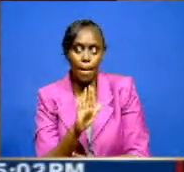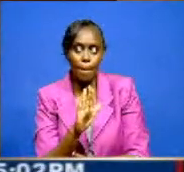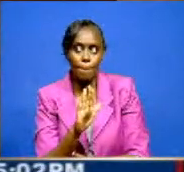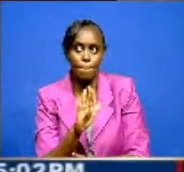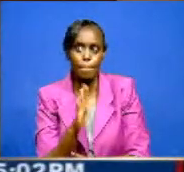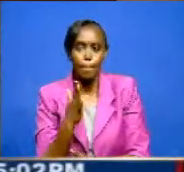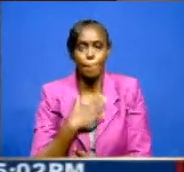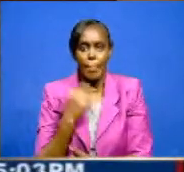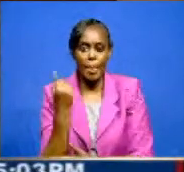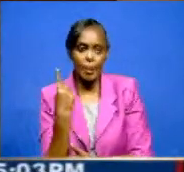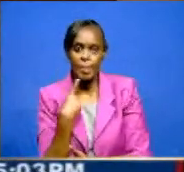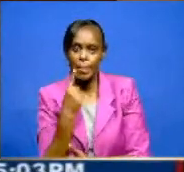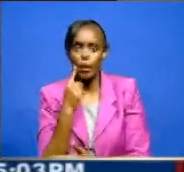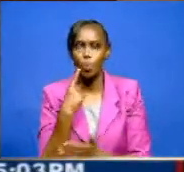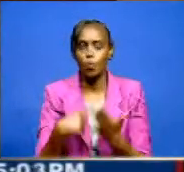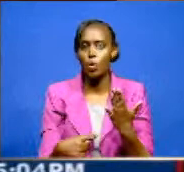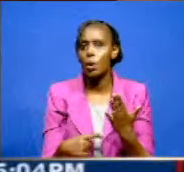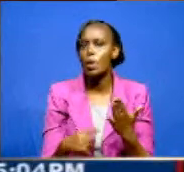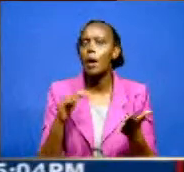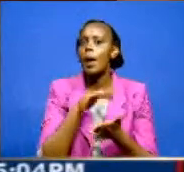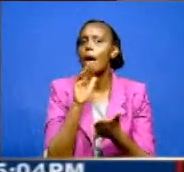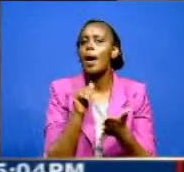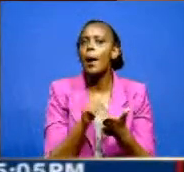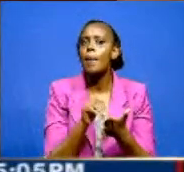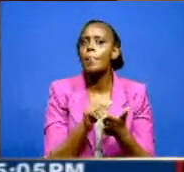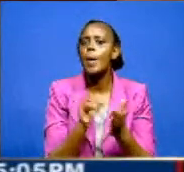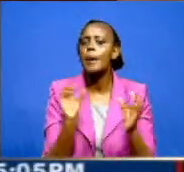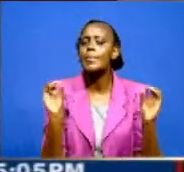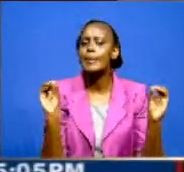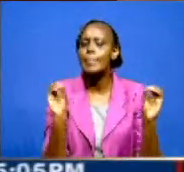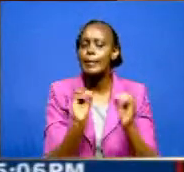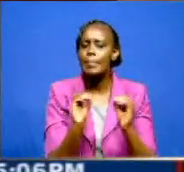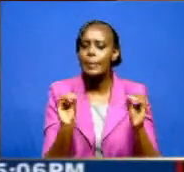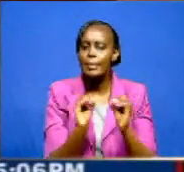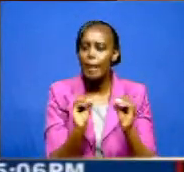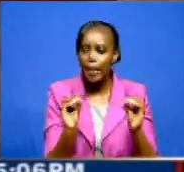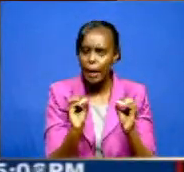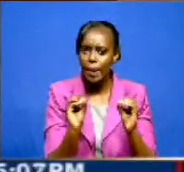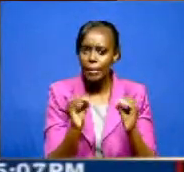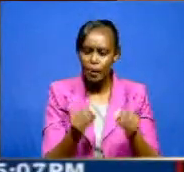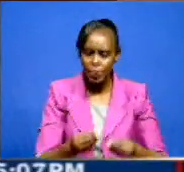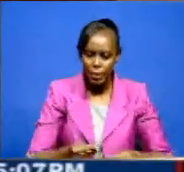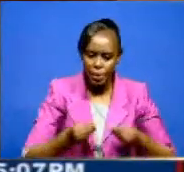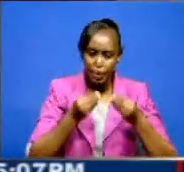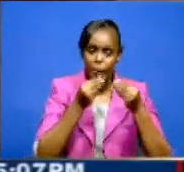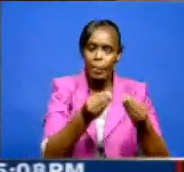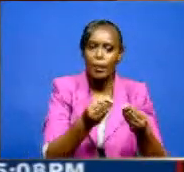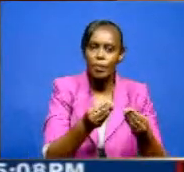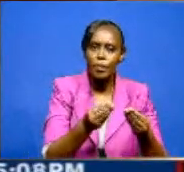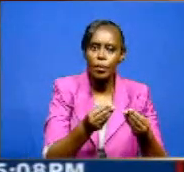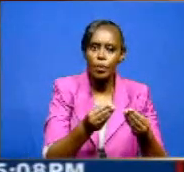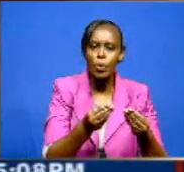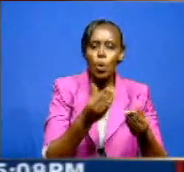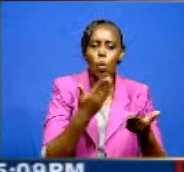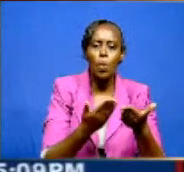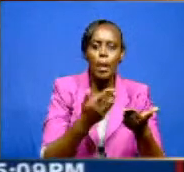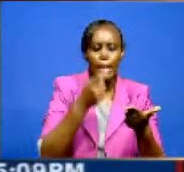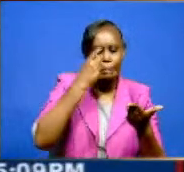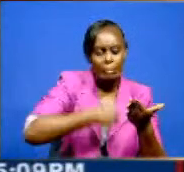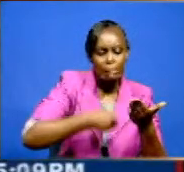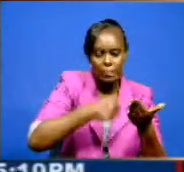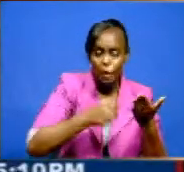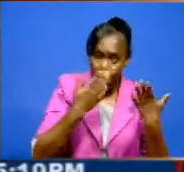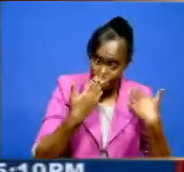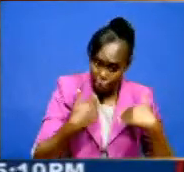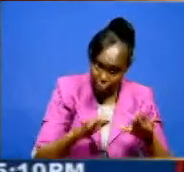I understood what you were saying about the non-remittance of statutory deductions, where the deductions have been